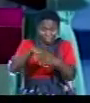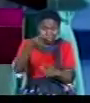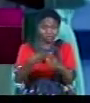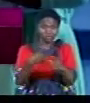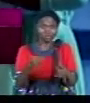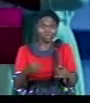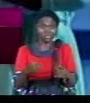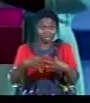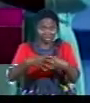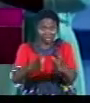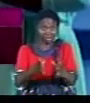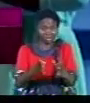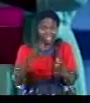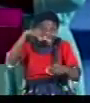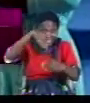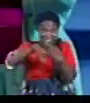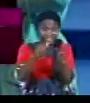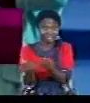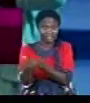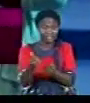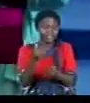gave birth to a baby boy.